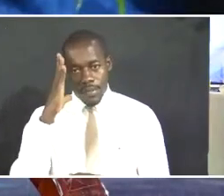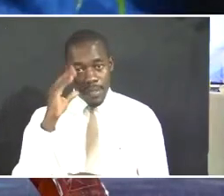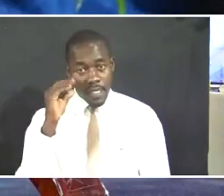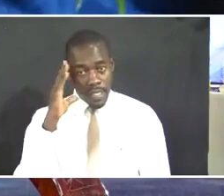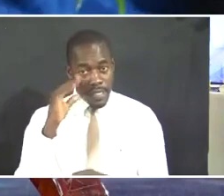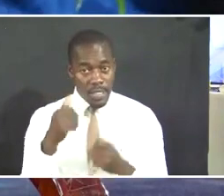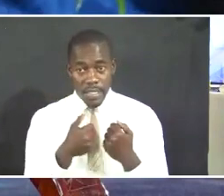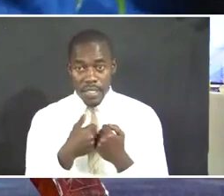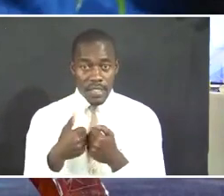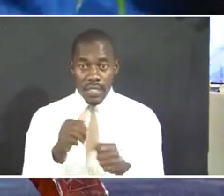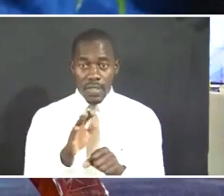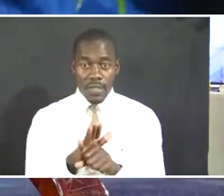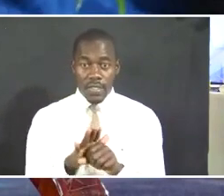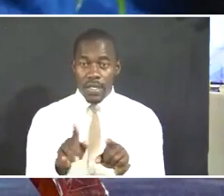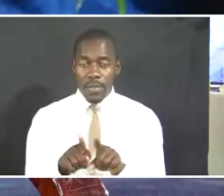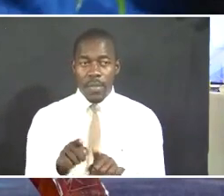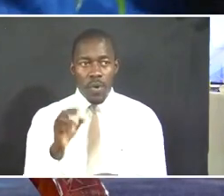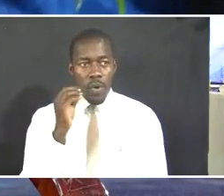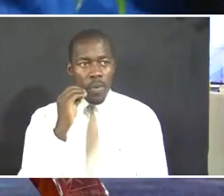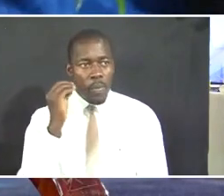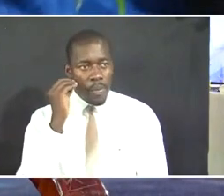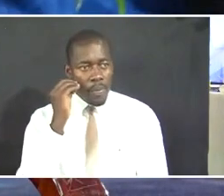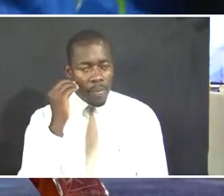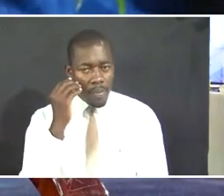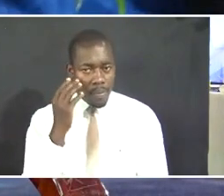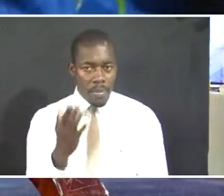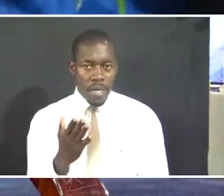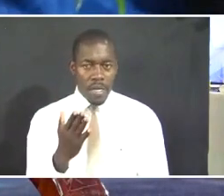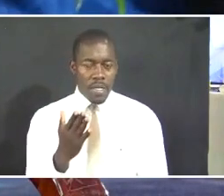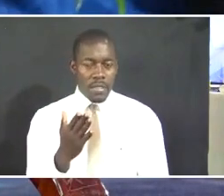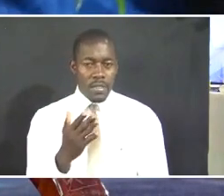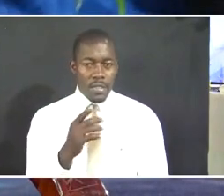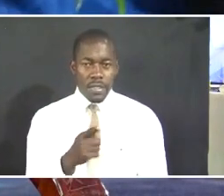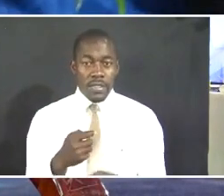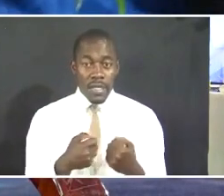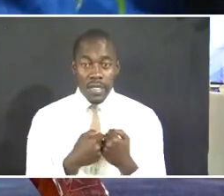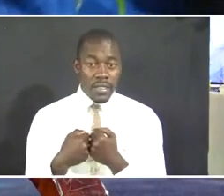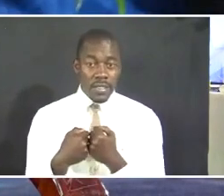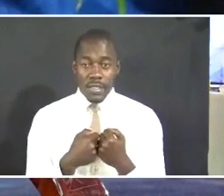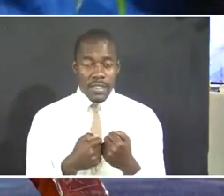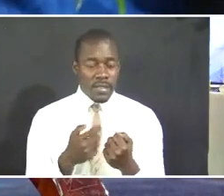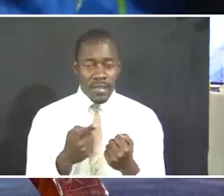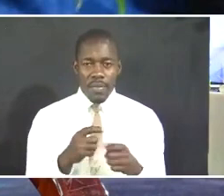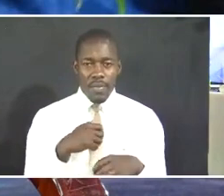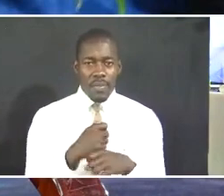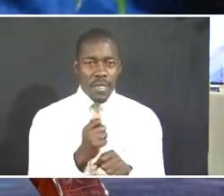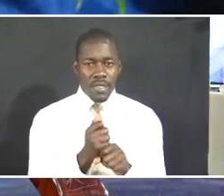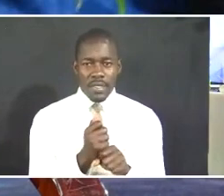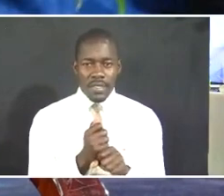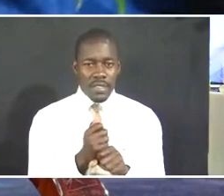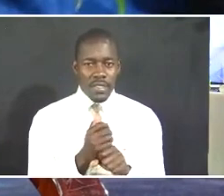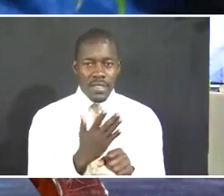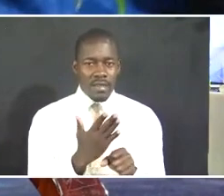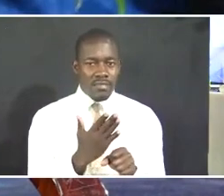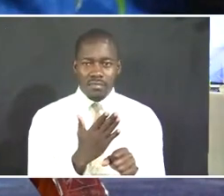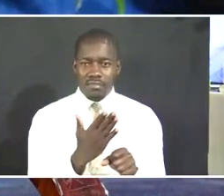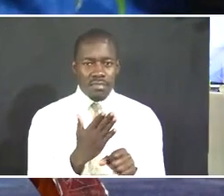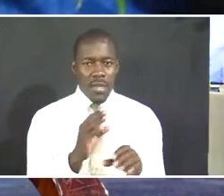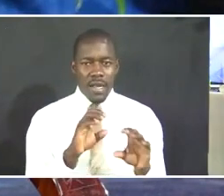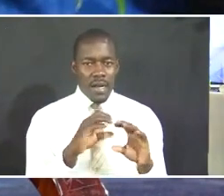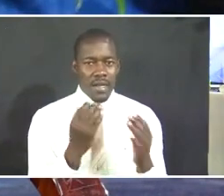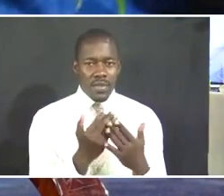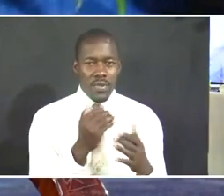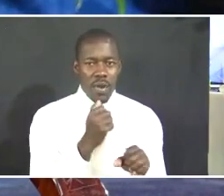even at home, that actually affect their performance, even in school. Very, very